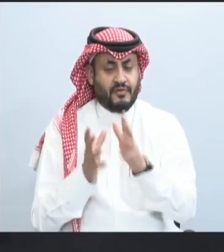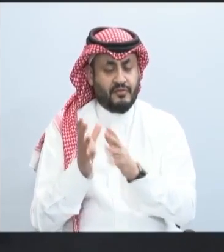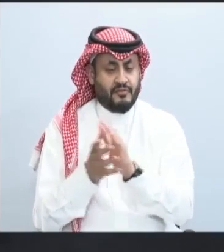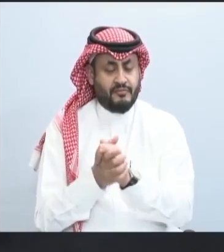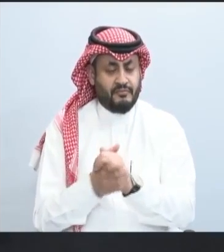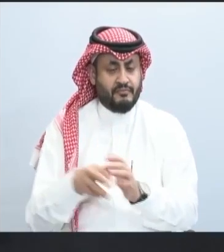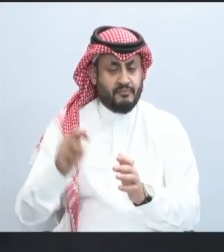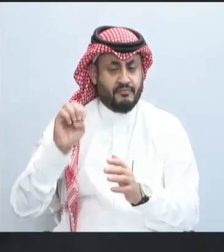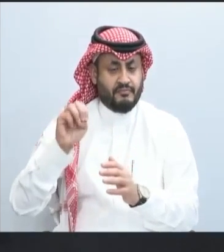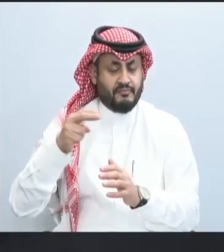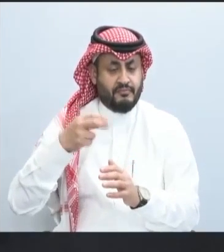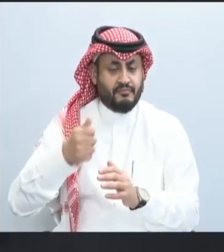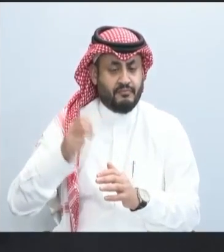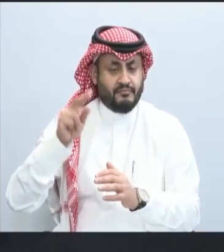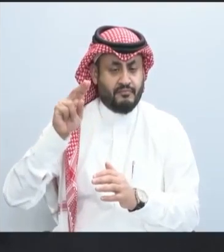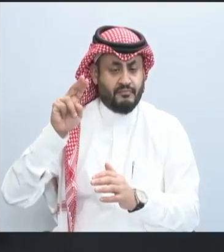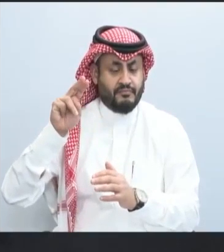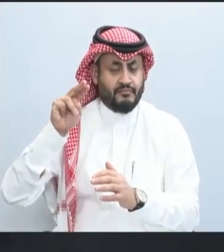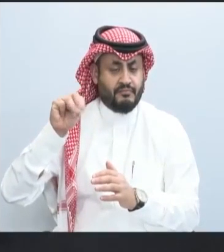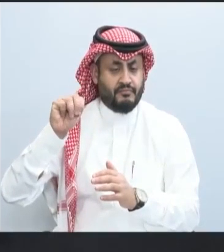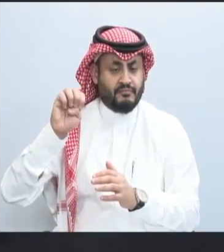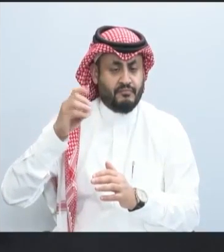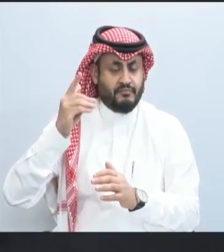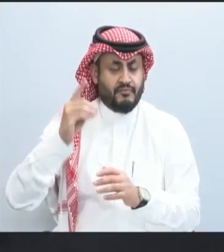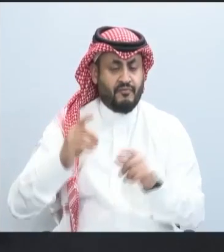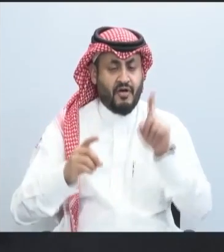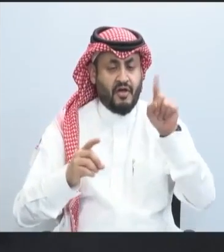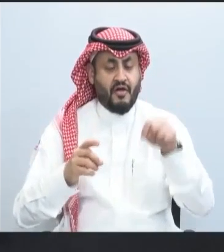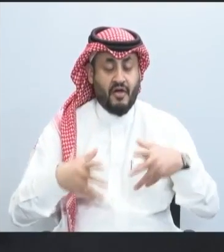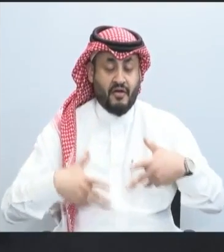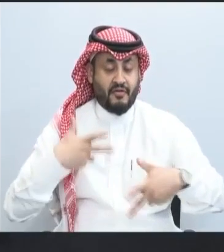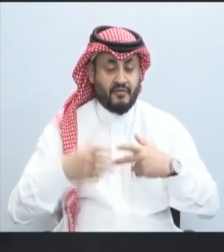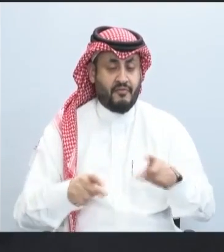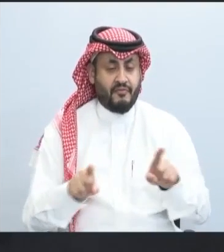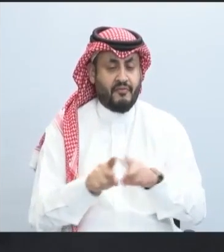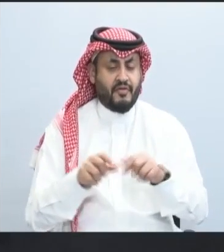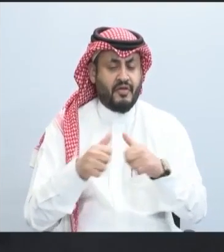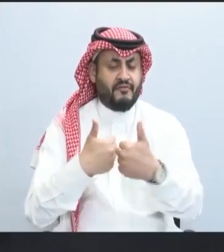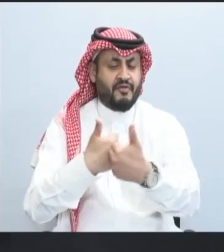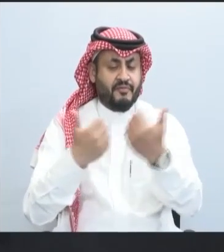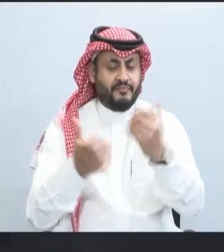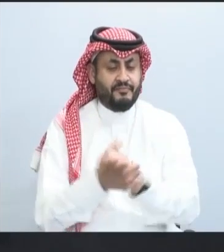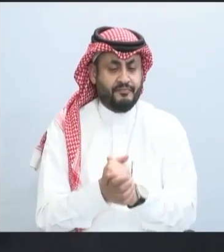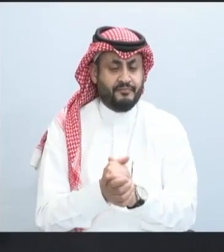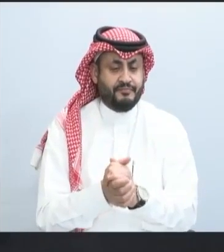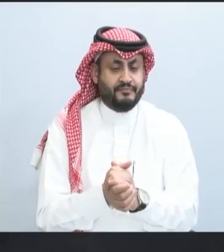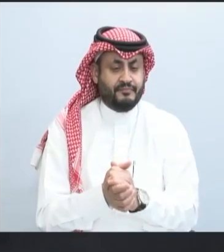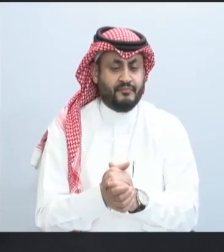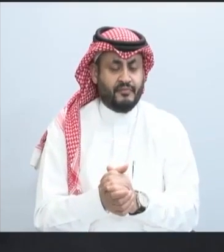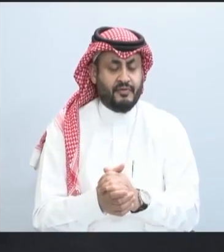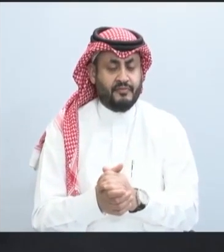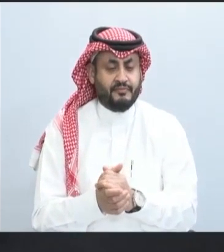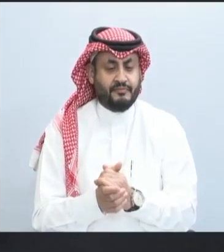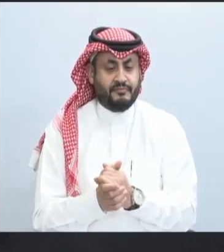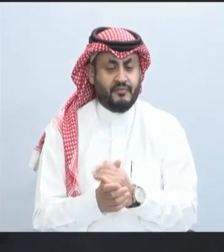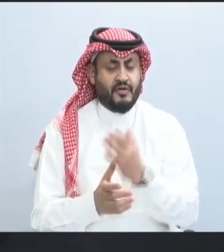from Muhammad and the fun day he had with his family. So let's just remind